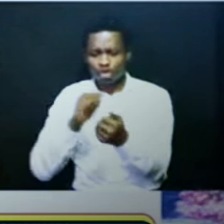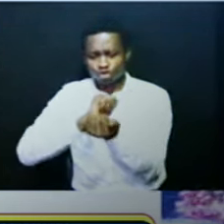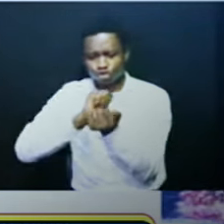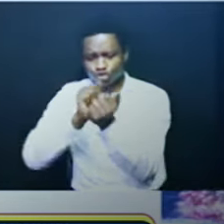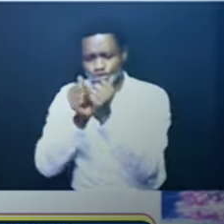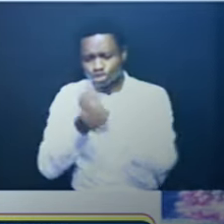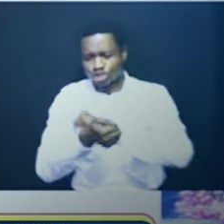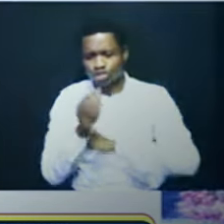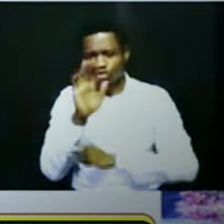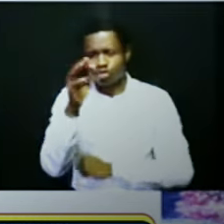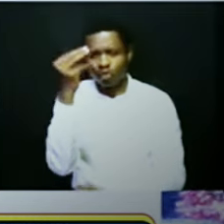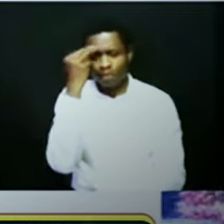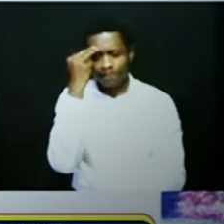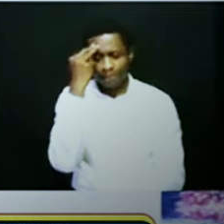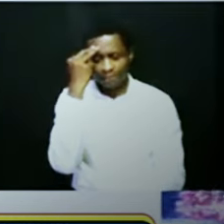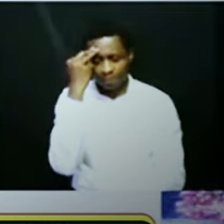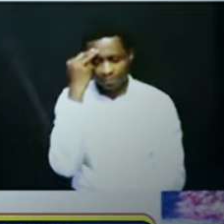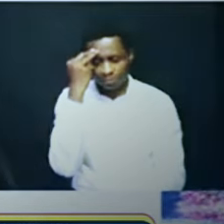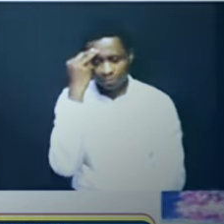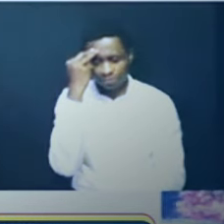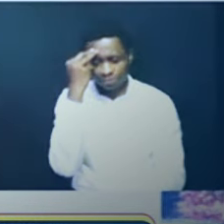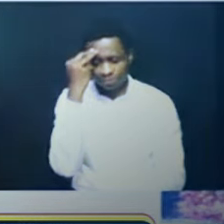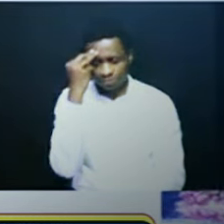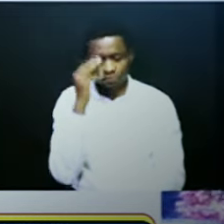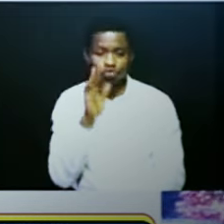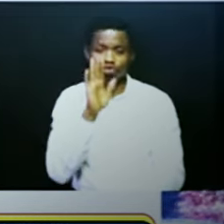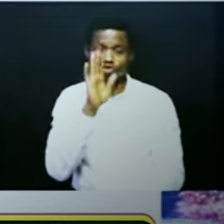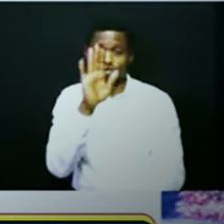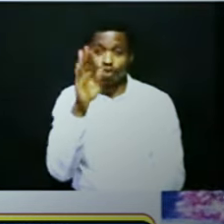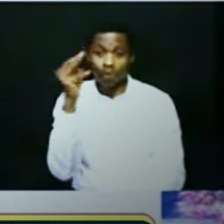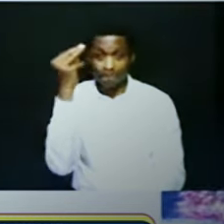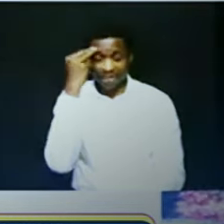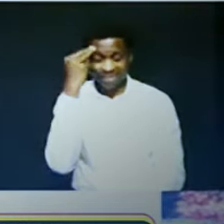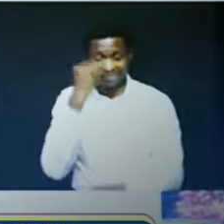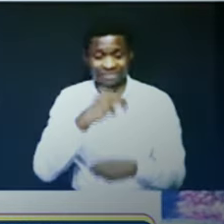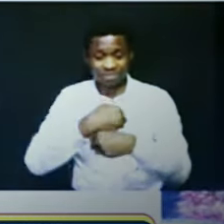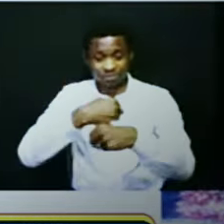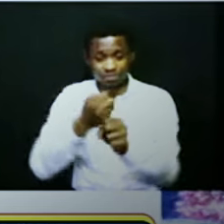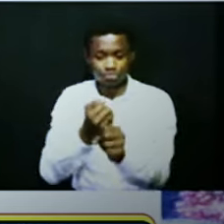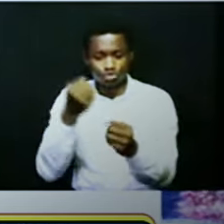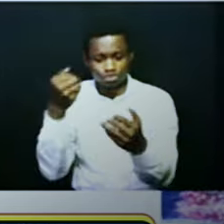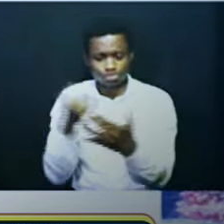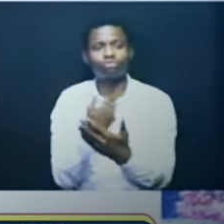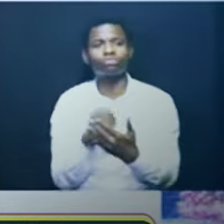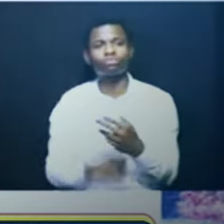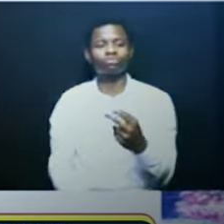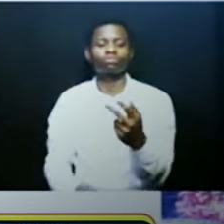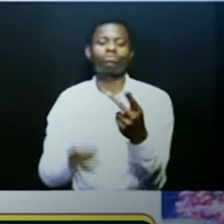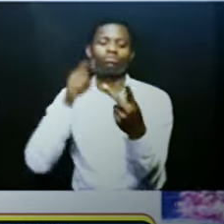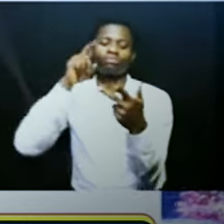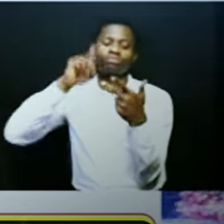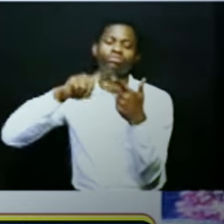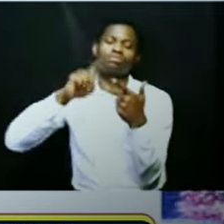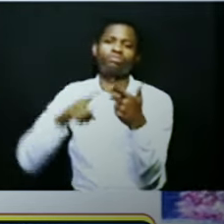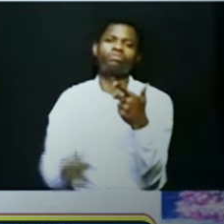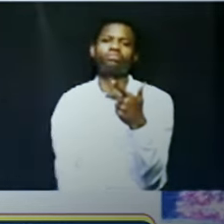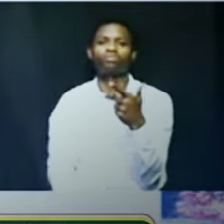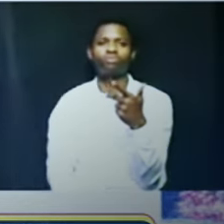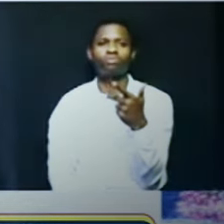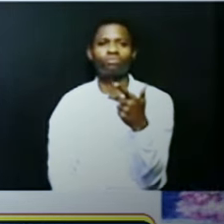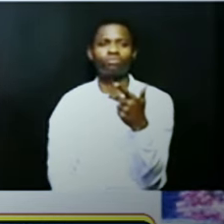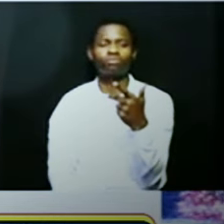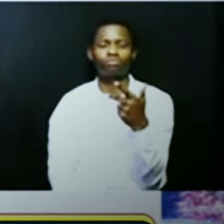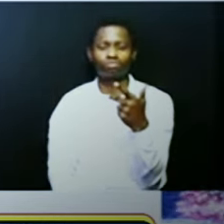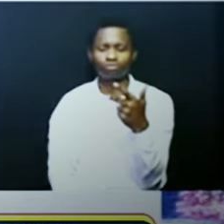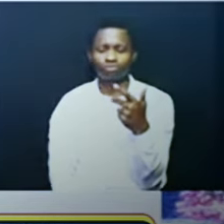Modian junimu for free and answer for what you need see ye. Reposition your mind. Shall what you mean? Number two, the tossum you know.